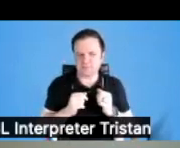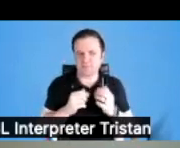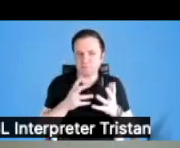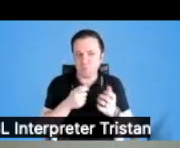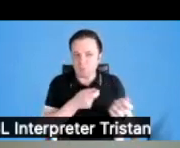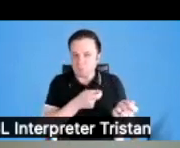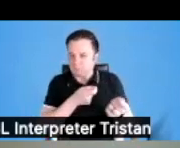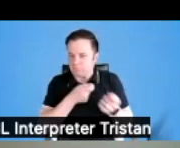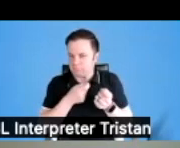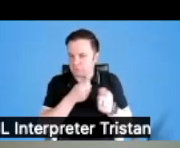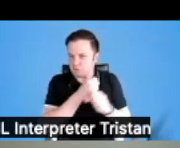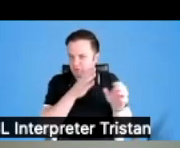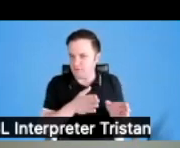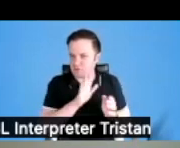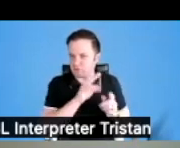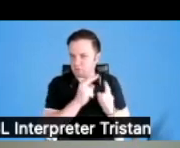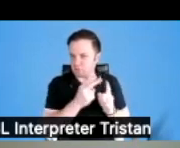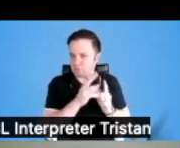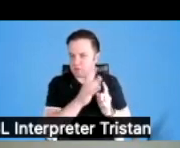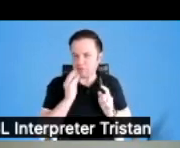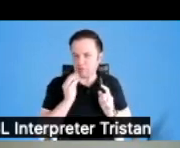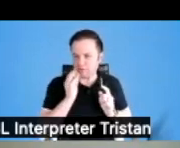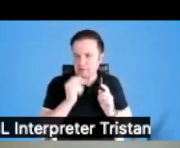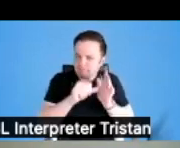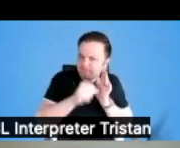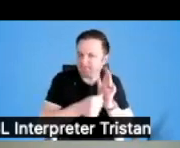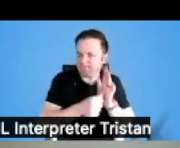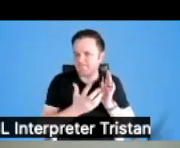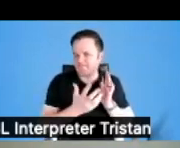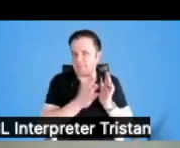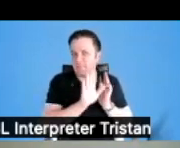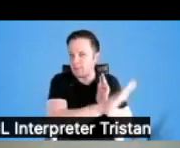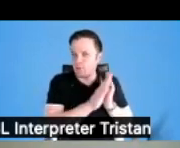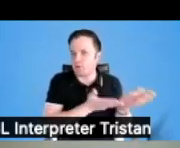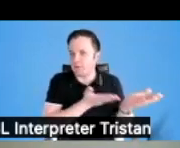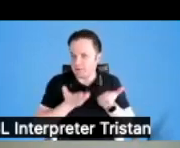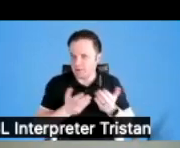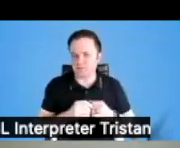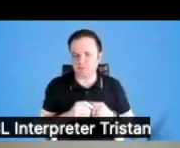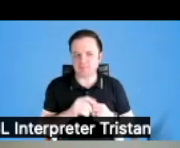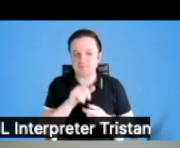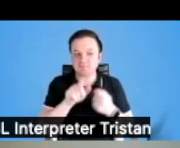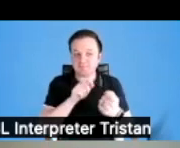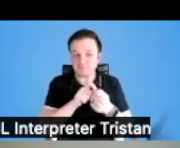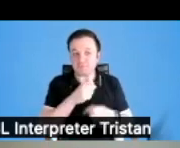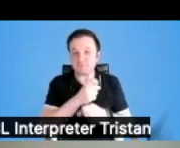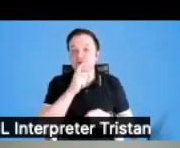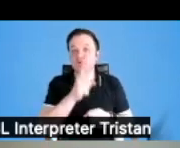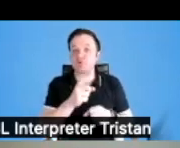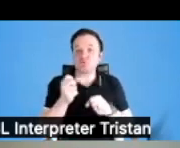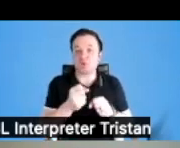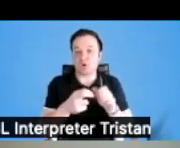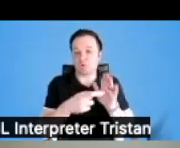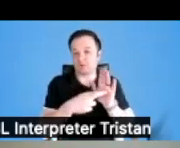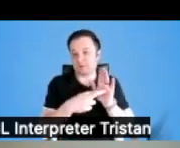survivors themselves to highlight their experience, their recommendations, and in particular to ensure a strong